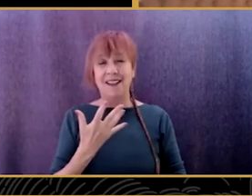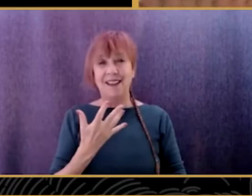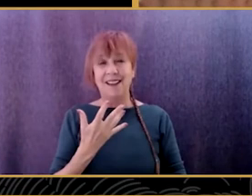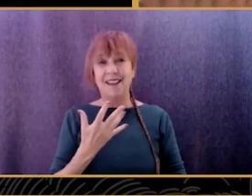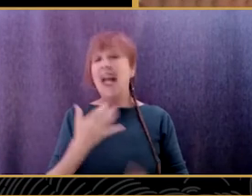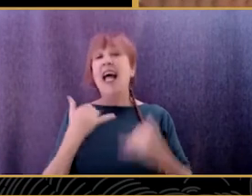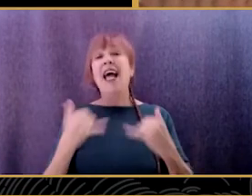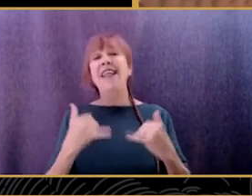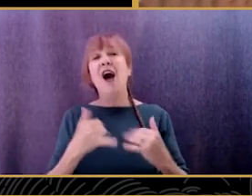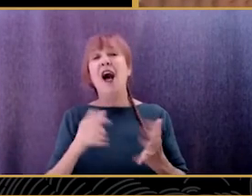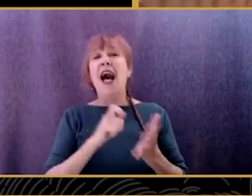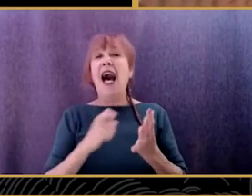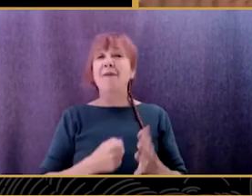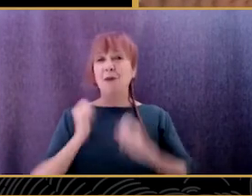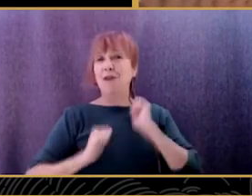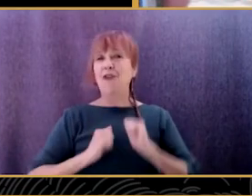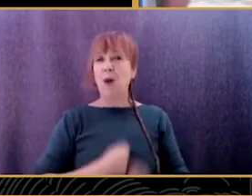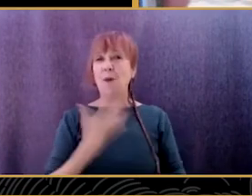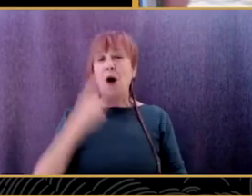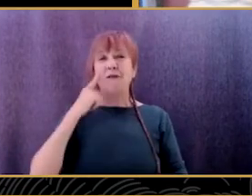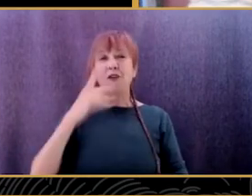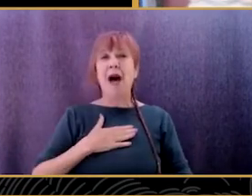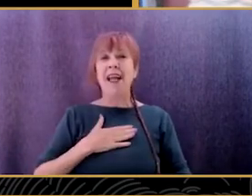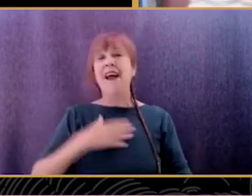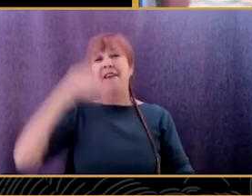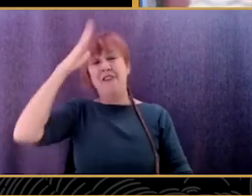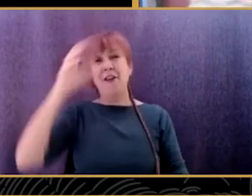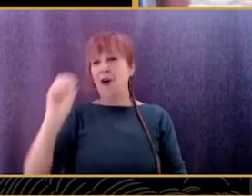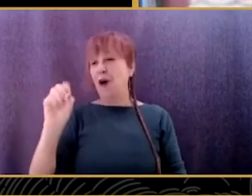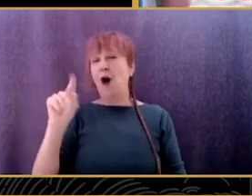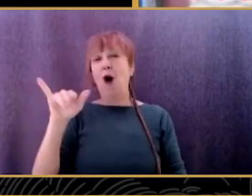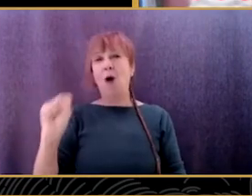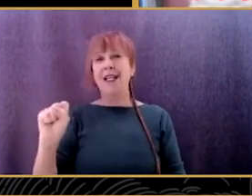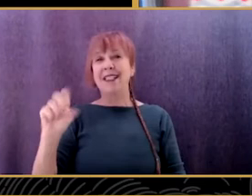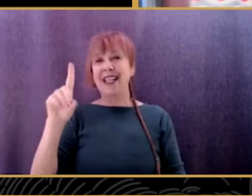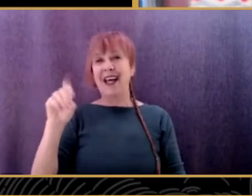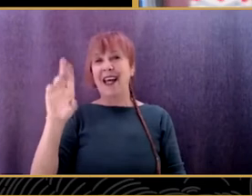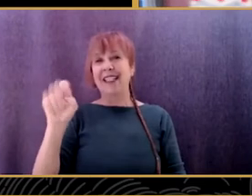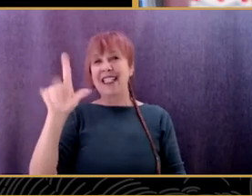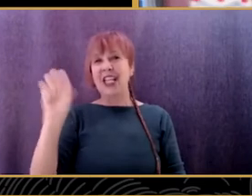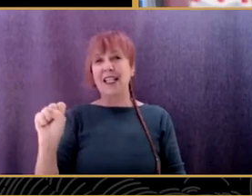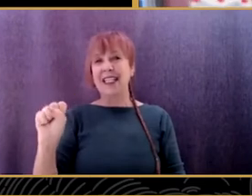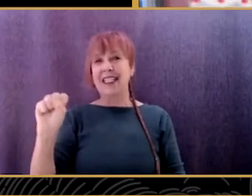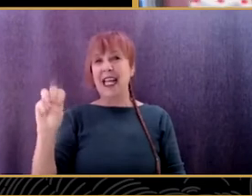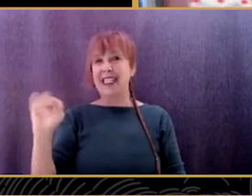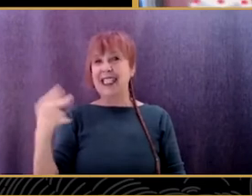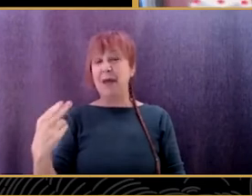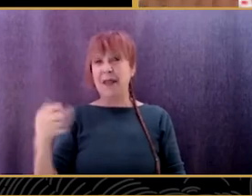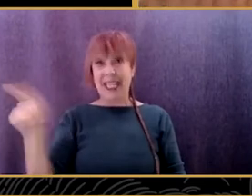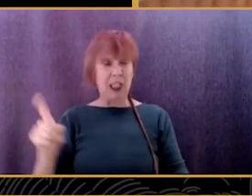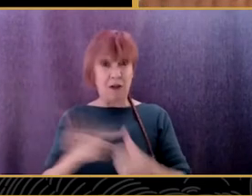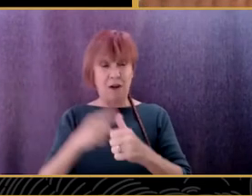And now, I want to do a poem for my father, Otis Douglas Smith, the first person to ever call me a